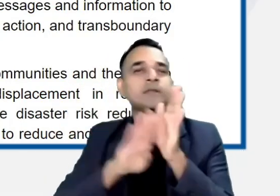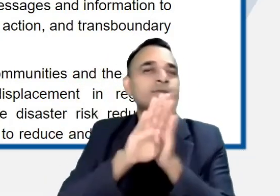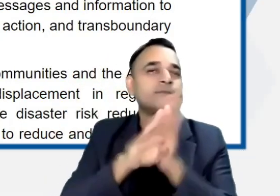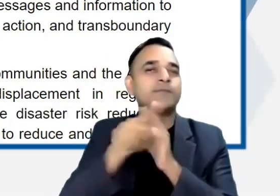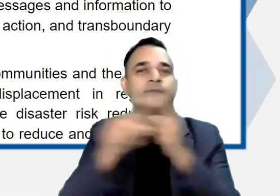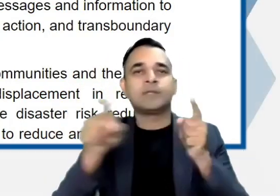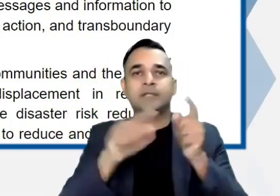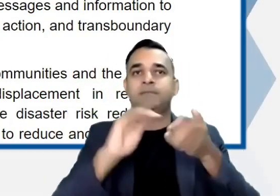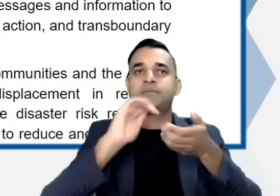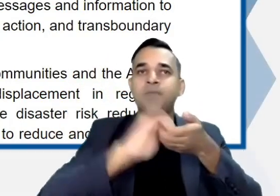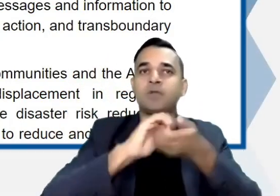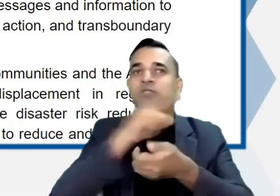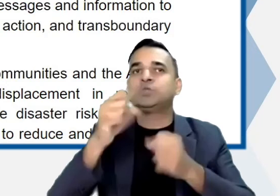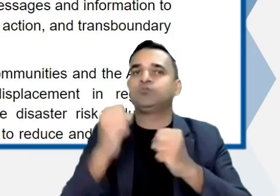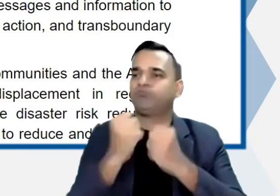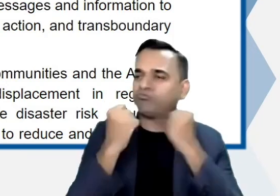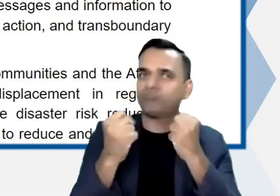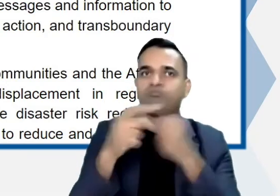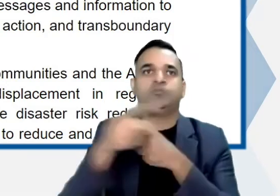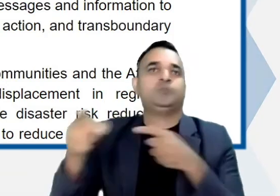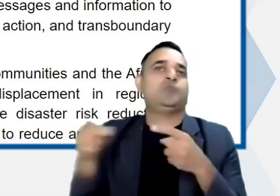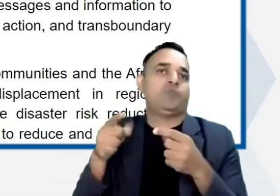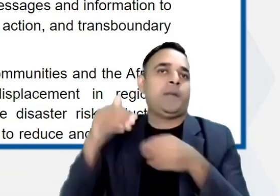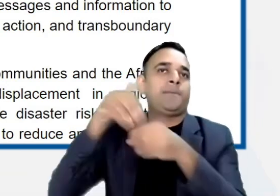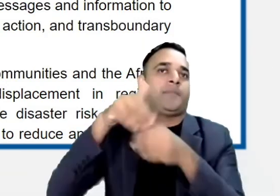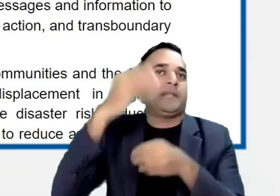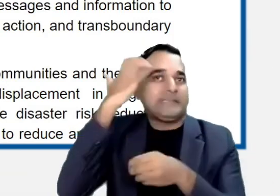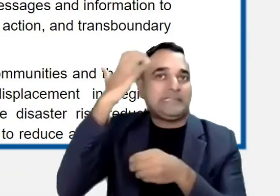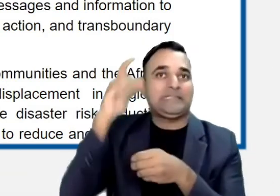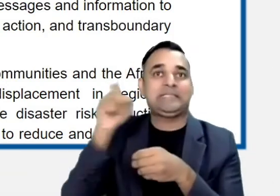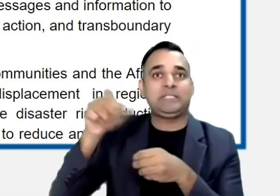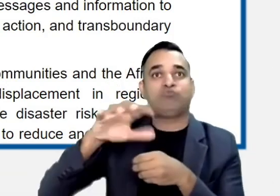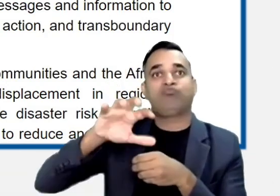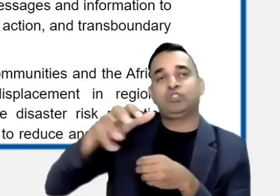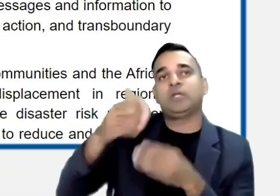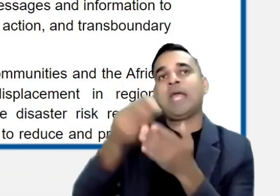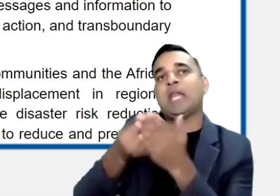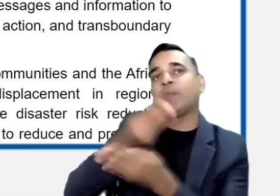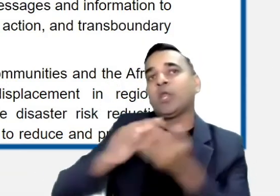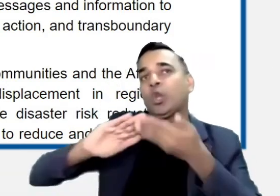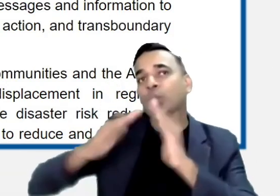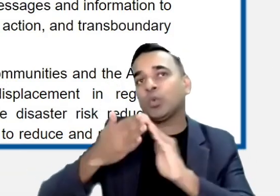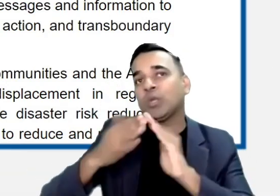of the multi-hazard and impact-based early warning systems for early action and for effective transboundary risk